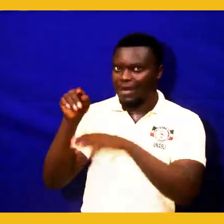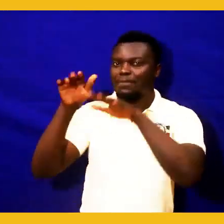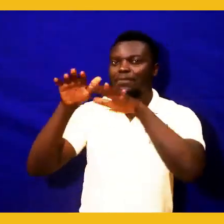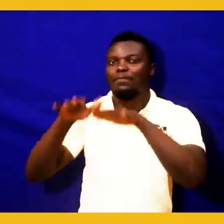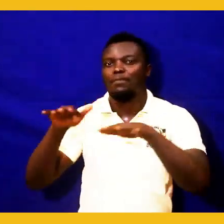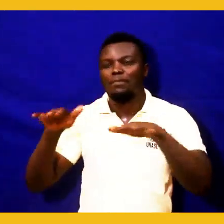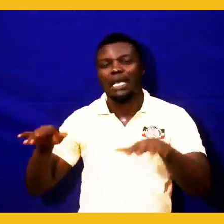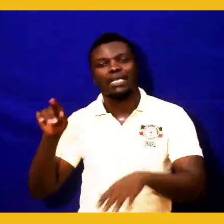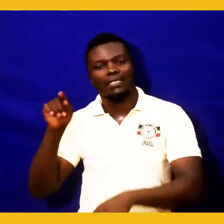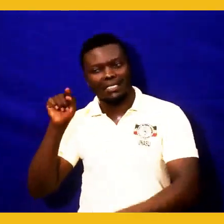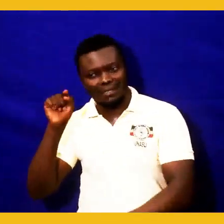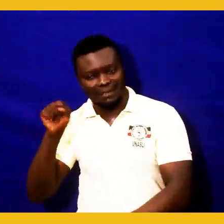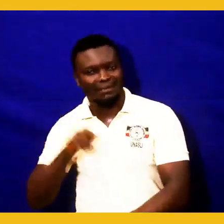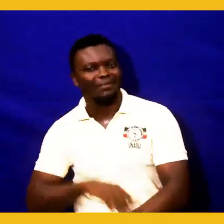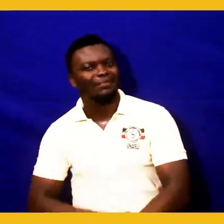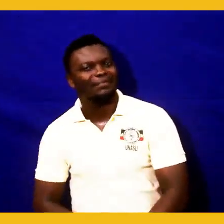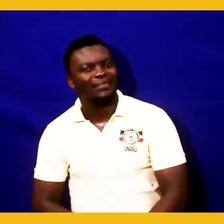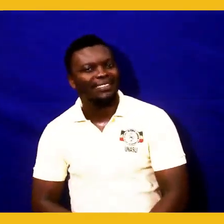market.